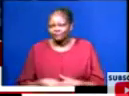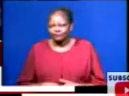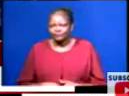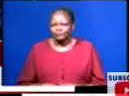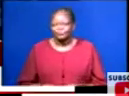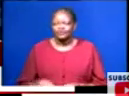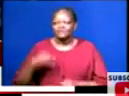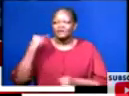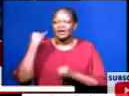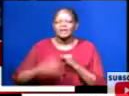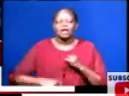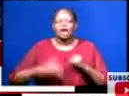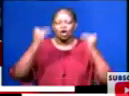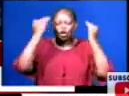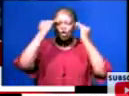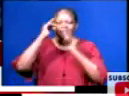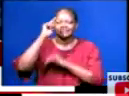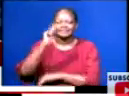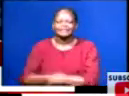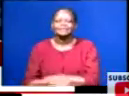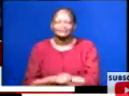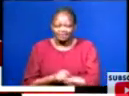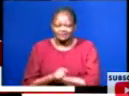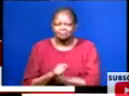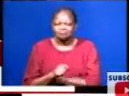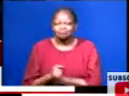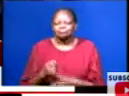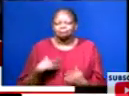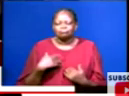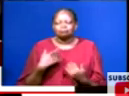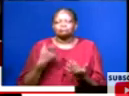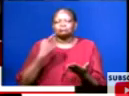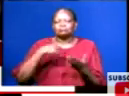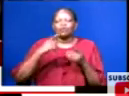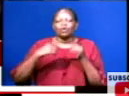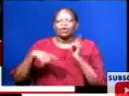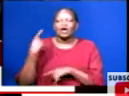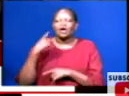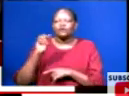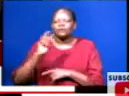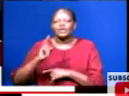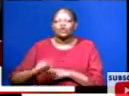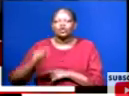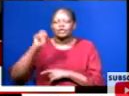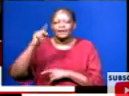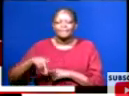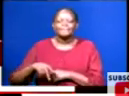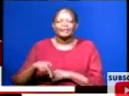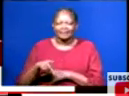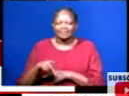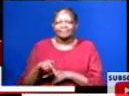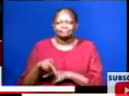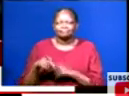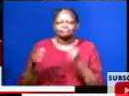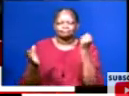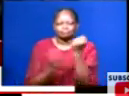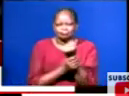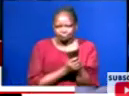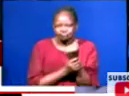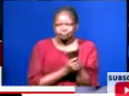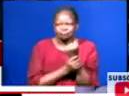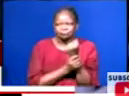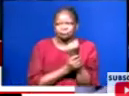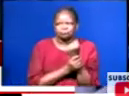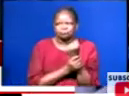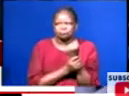Finally, High Court Judge Justice Ruben Yakundi has upheld the victory of Wajir North Member of Parliament Ibrahim Abdi Saney